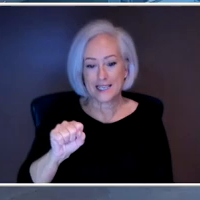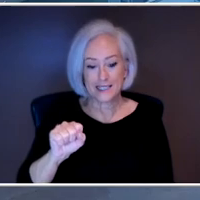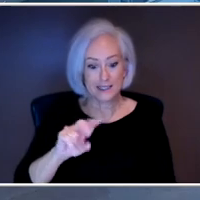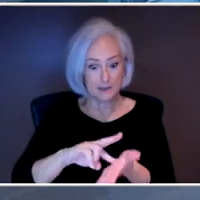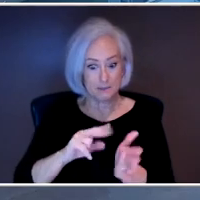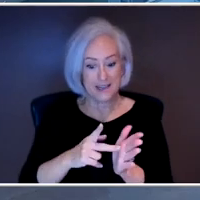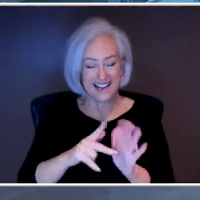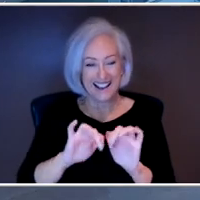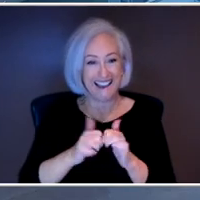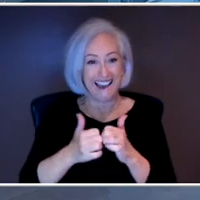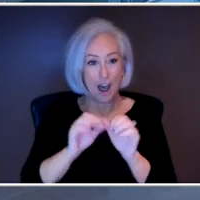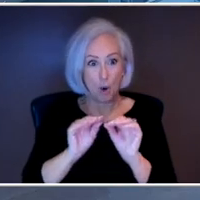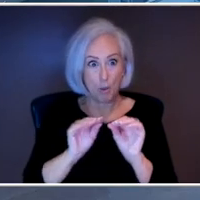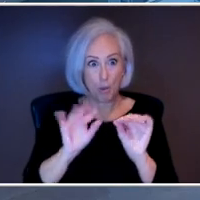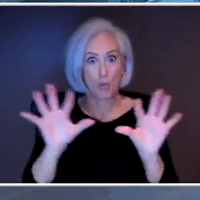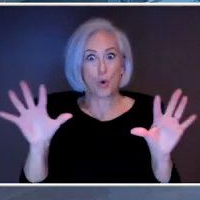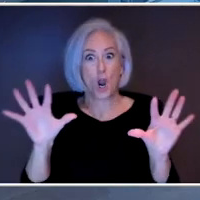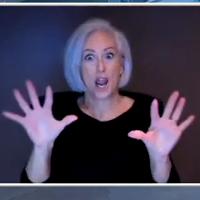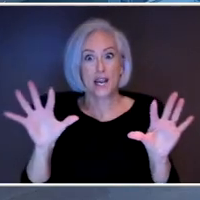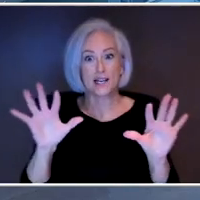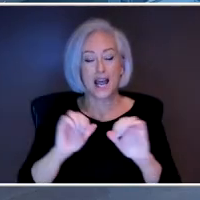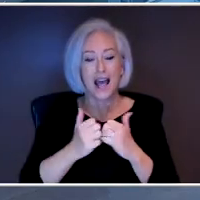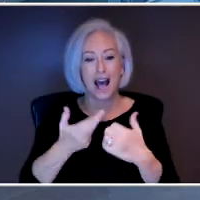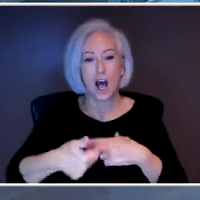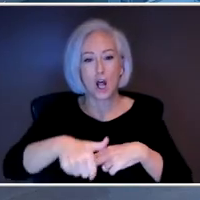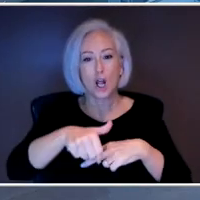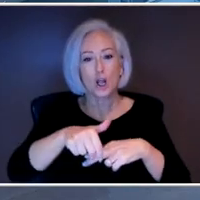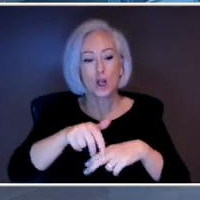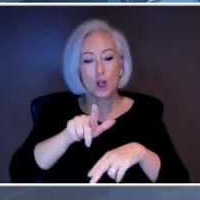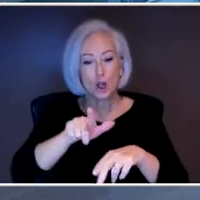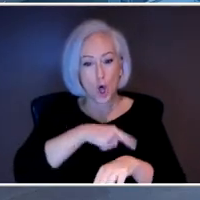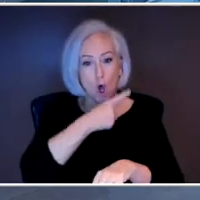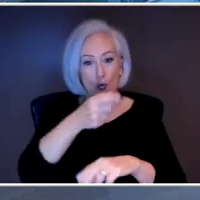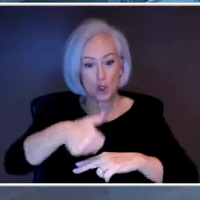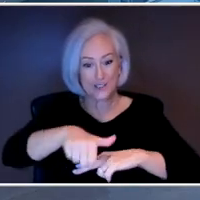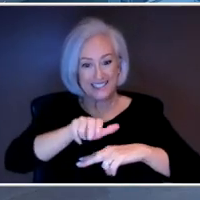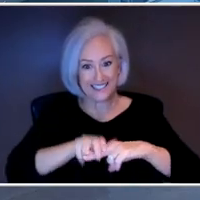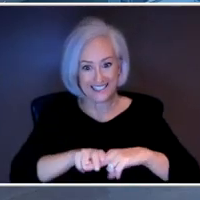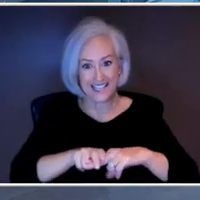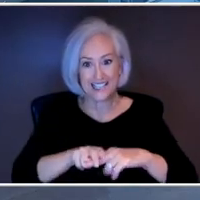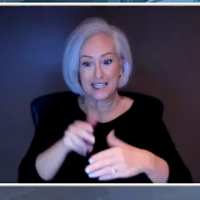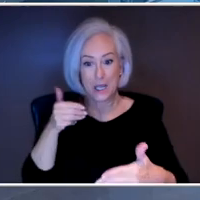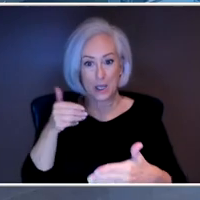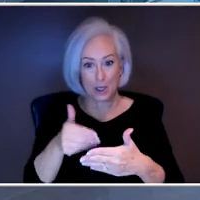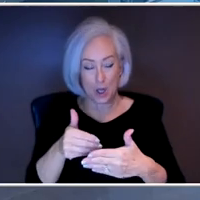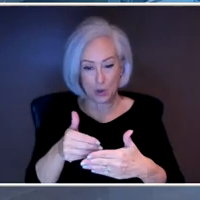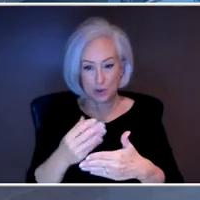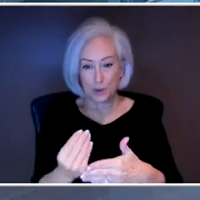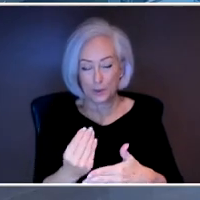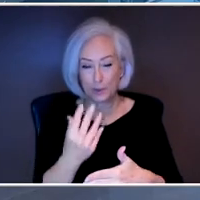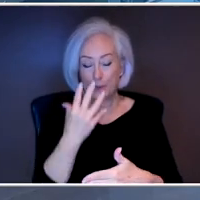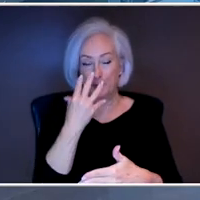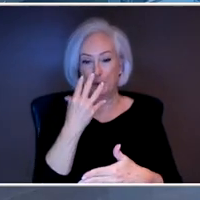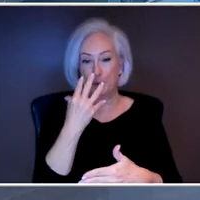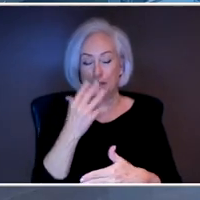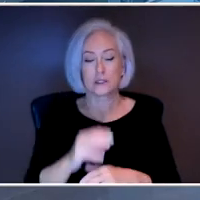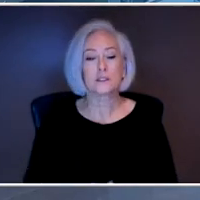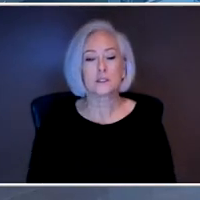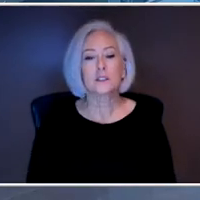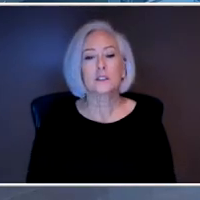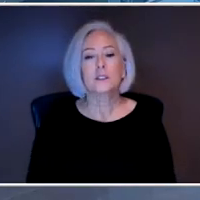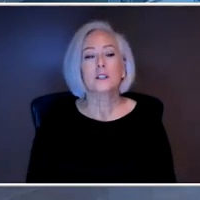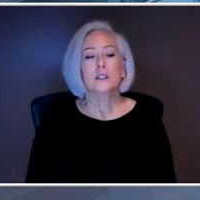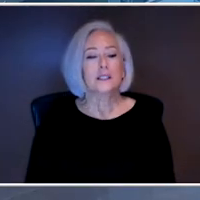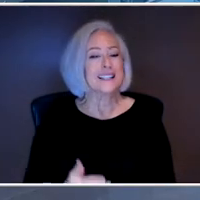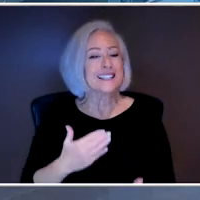Basically, how long you're going to sit in front of it and then how close you need to be to it. Those are the three things that we tell patients about. So, it doesn't really matter the intensity of light,